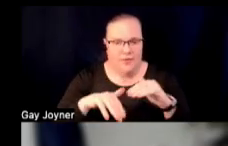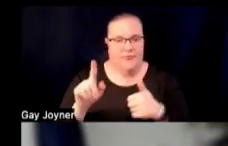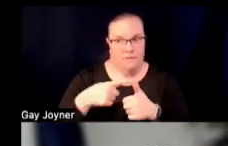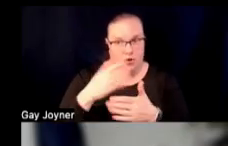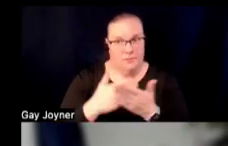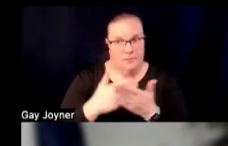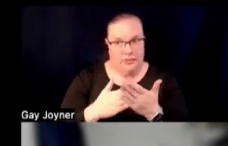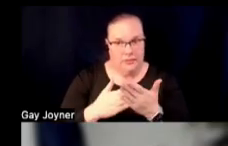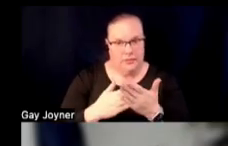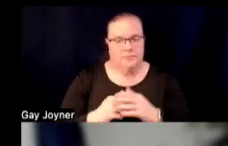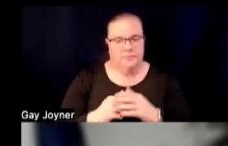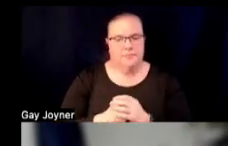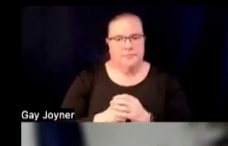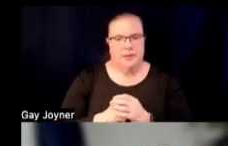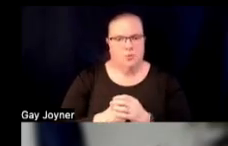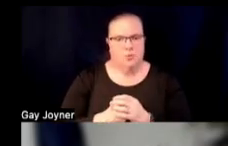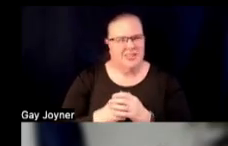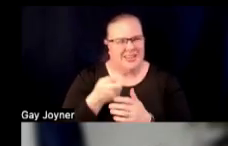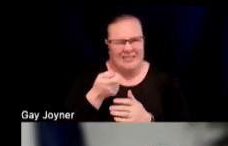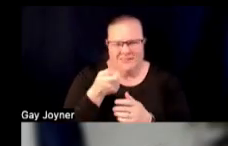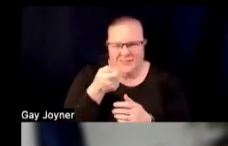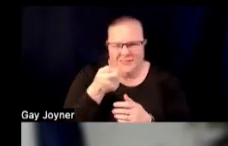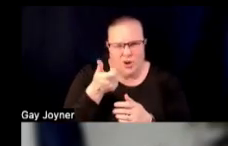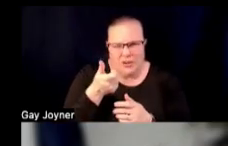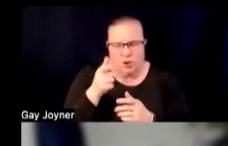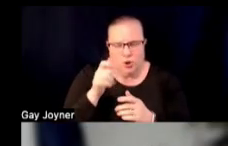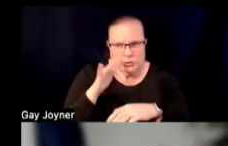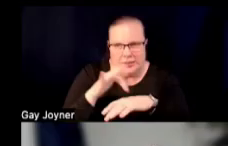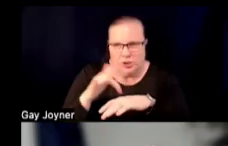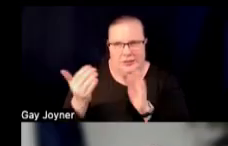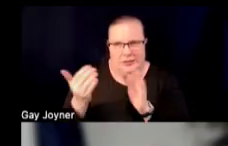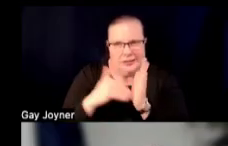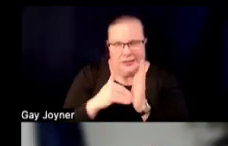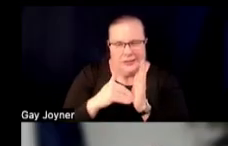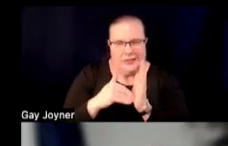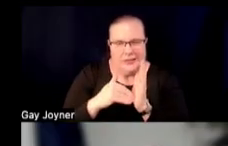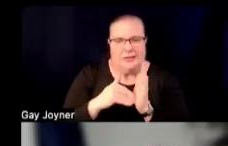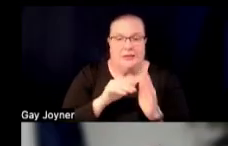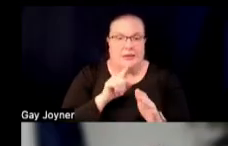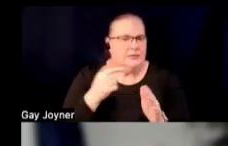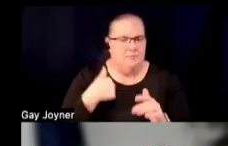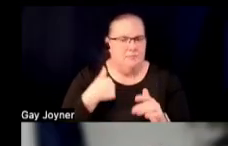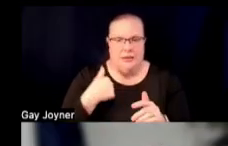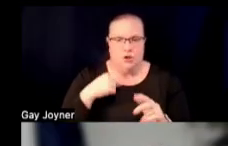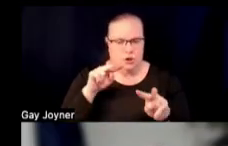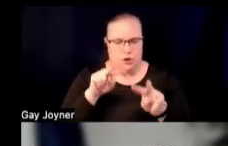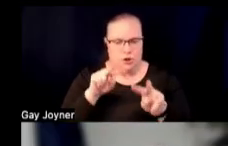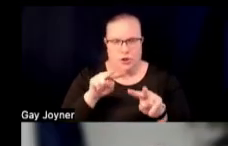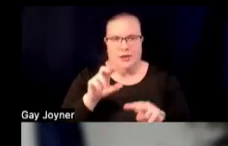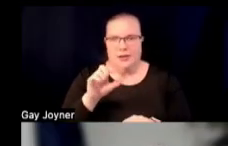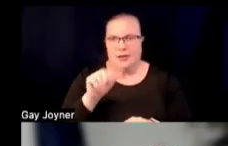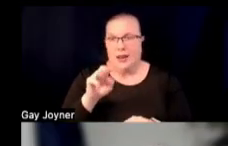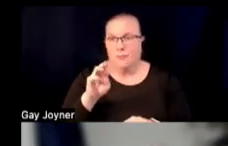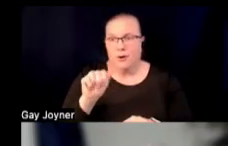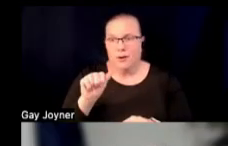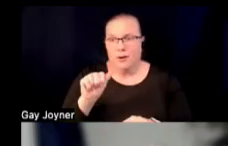very little retouching in actual digital. Um, this is just me again looking at my camera roll and seeing my